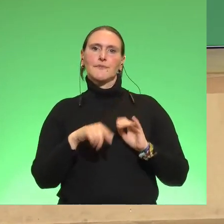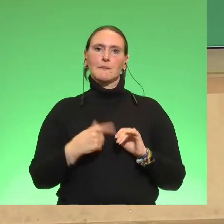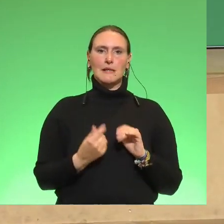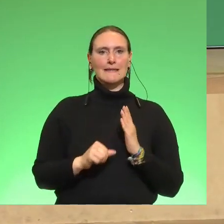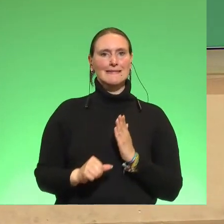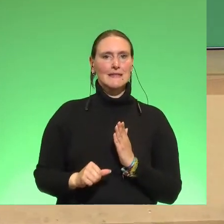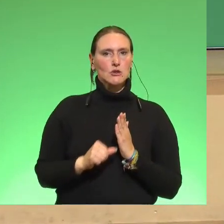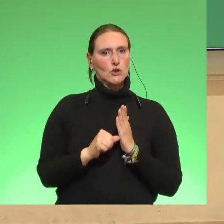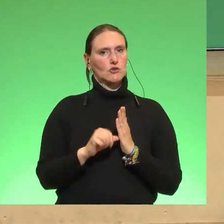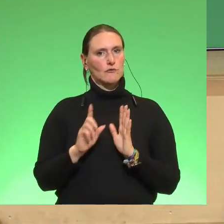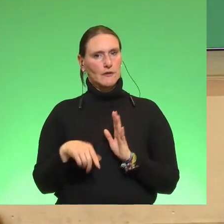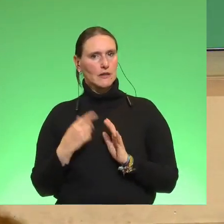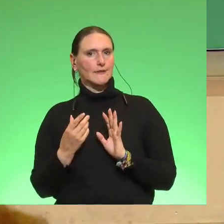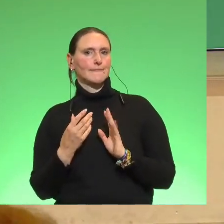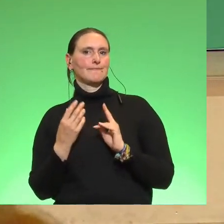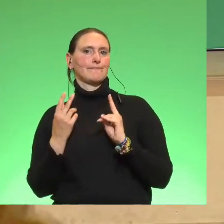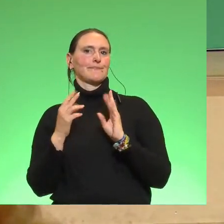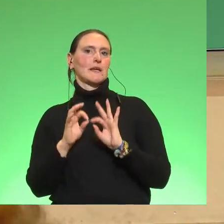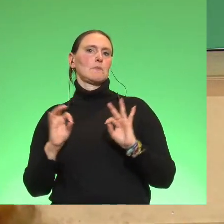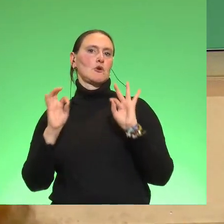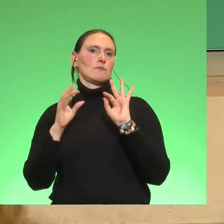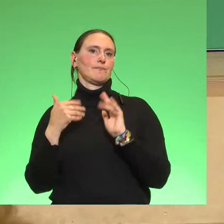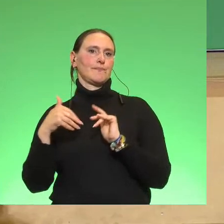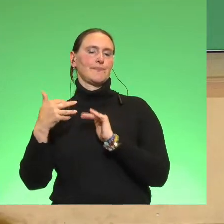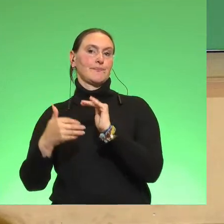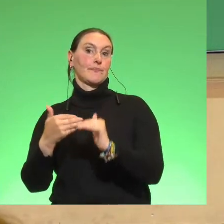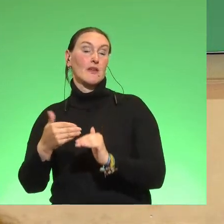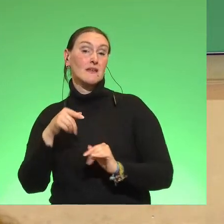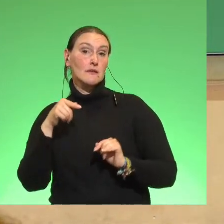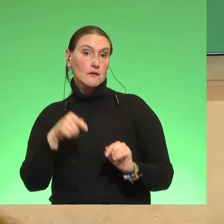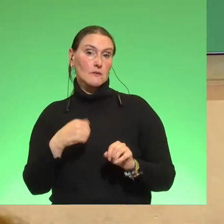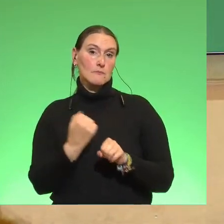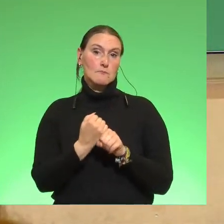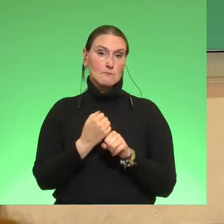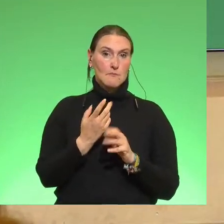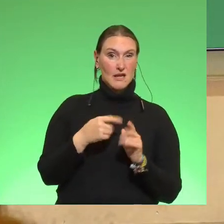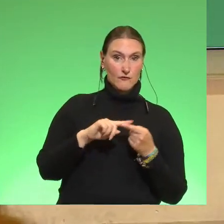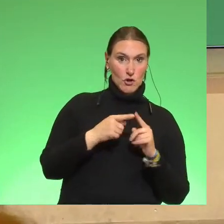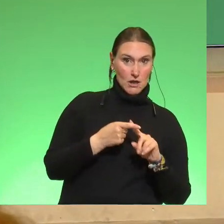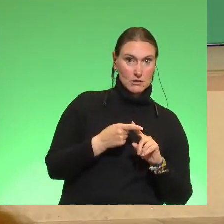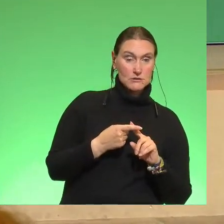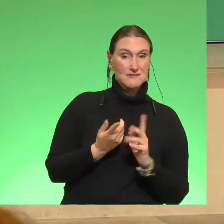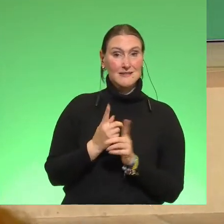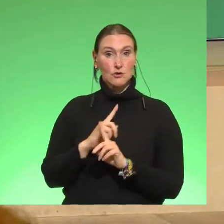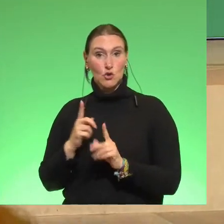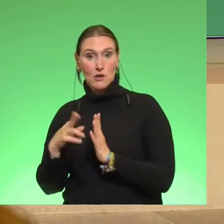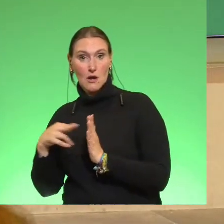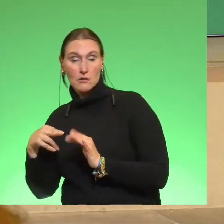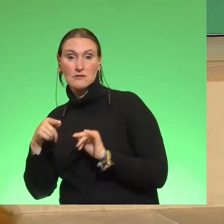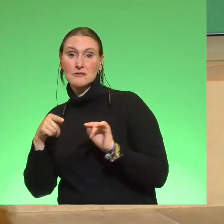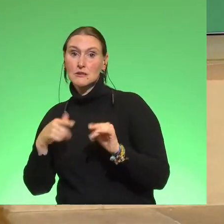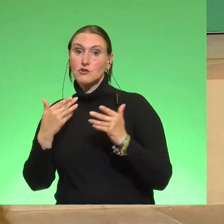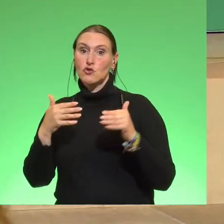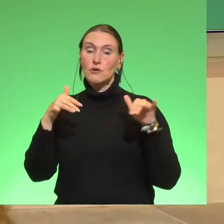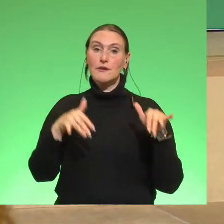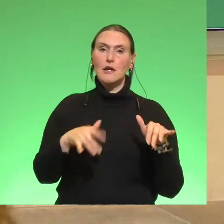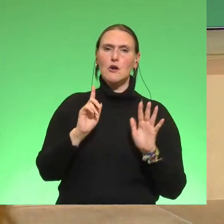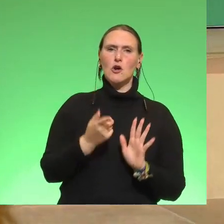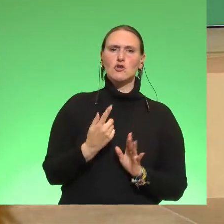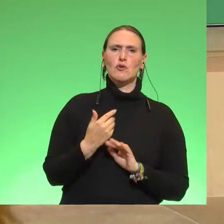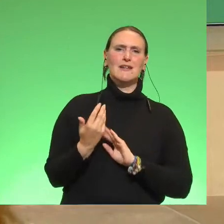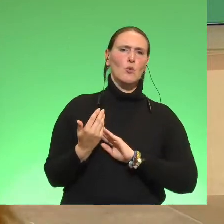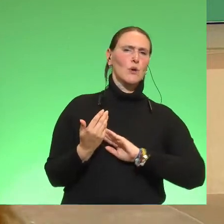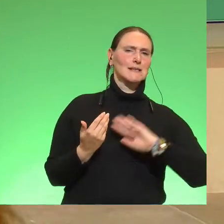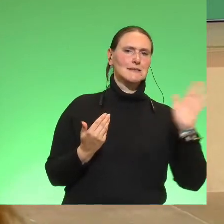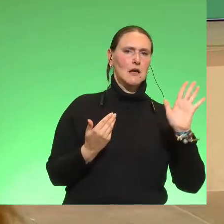surveillance. Make friends, not arts, and Lumbung run against dominant strands of both Western knowledge and morality, which strive